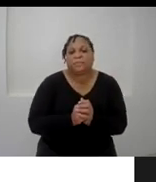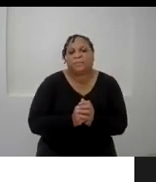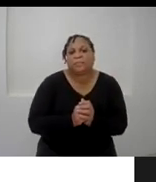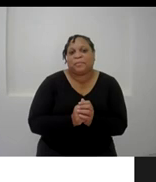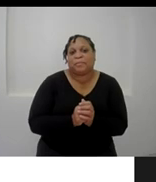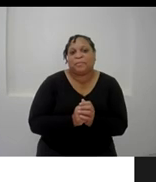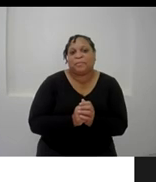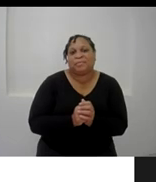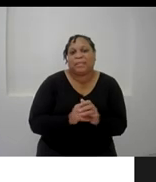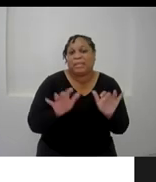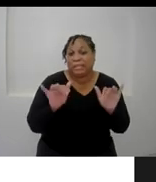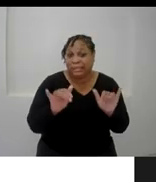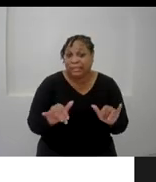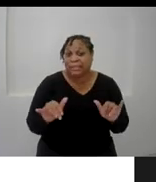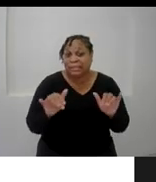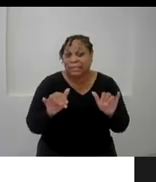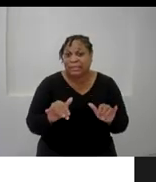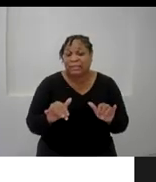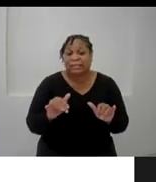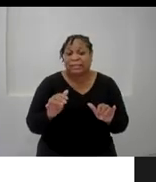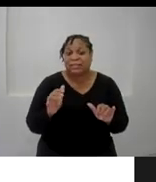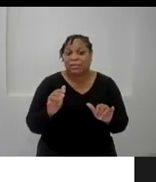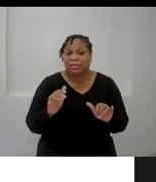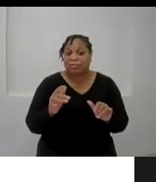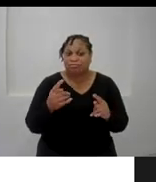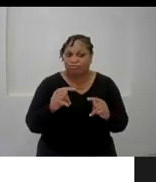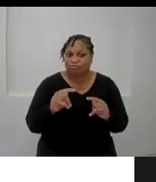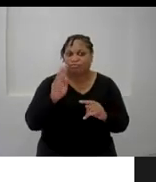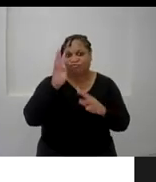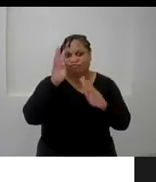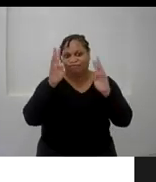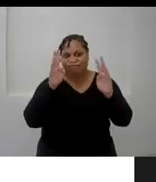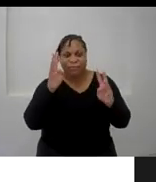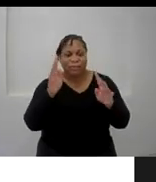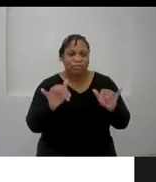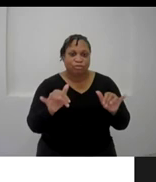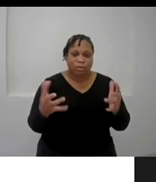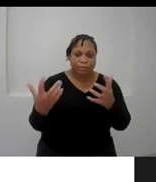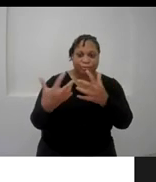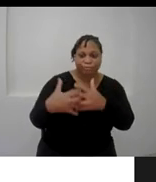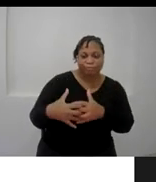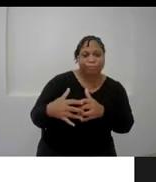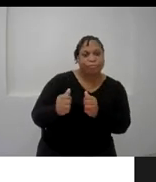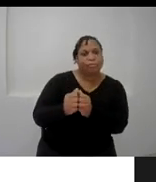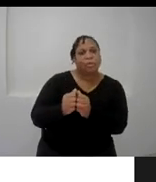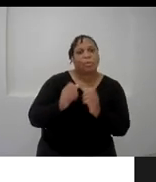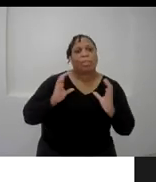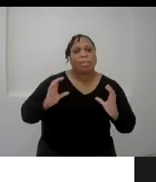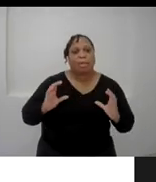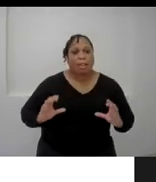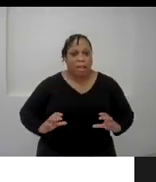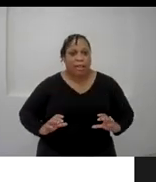So this is still very much in draft form because we are trying to do this with some of our clients.